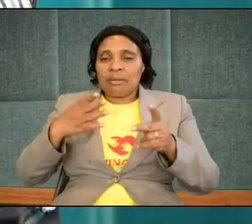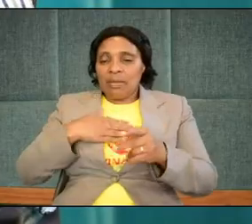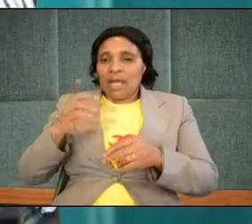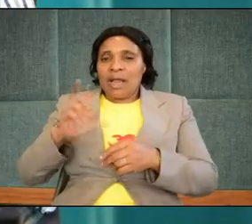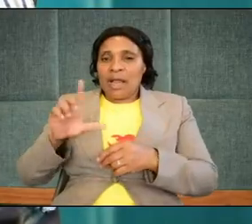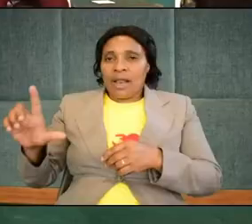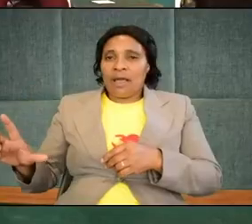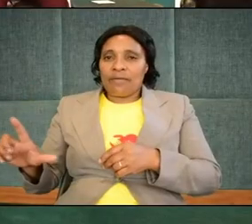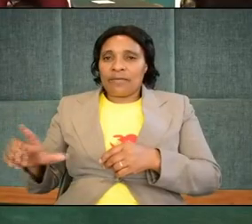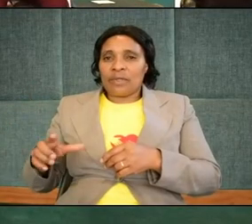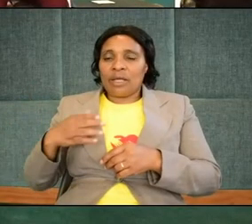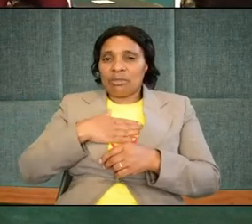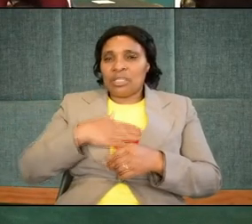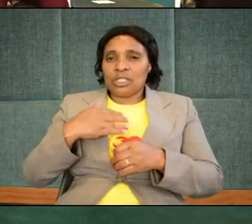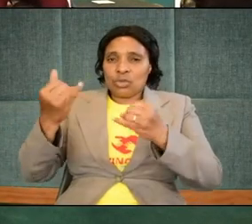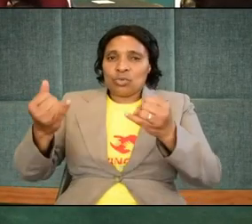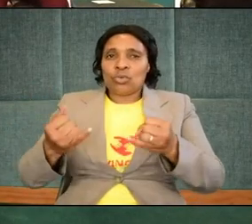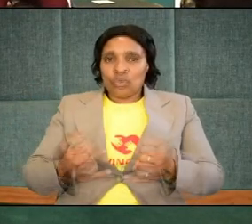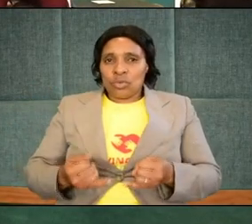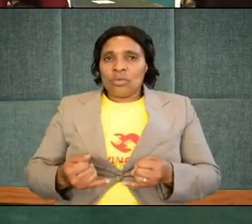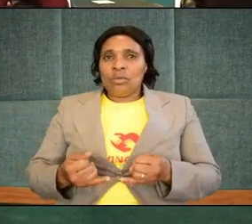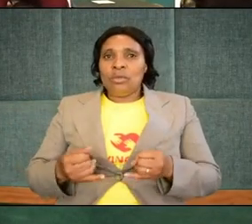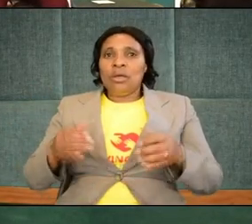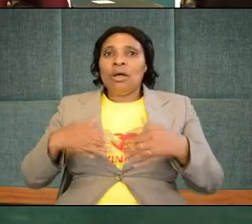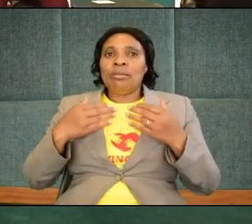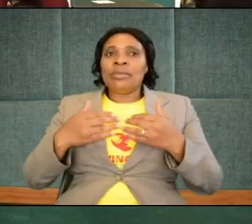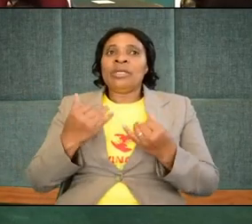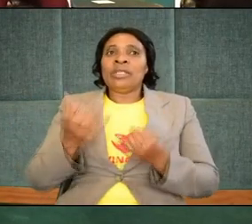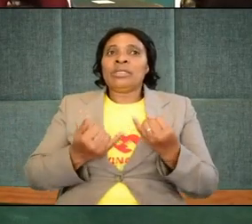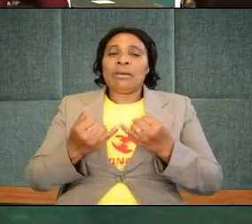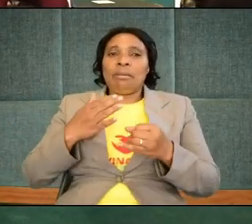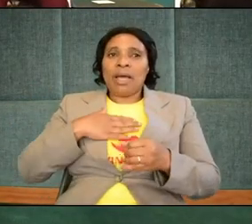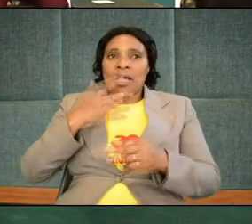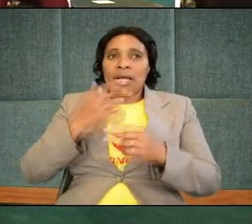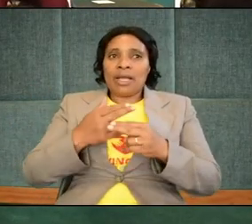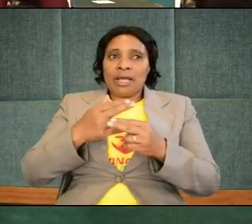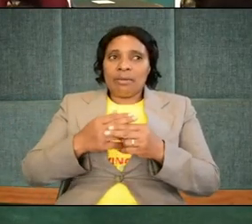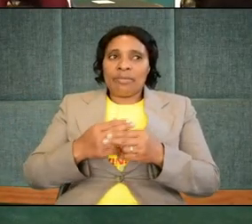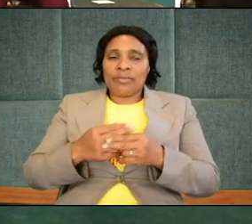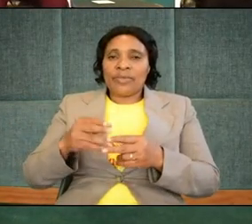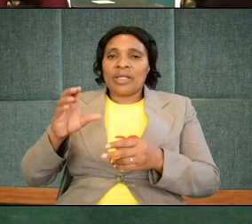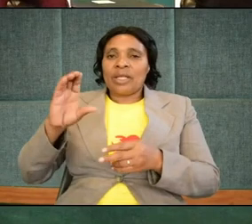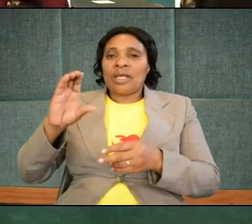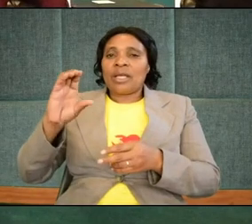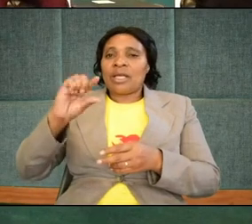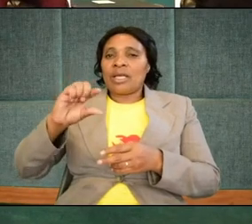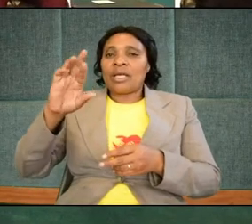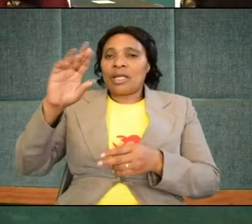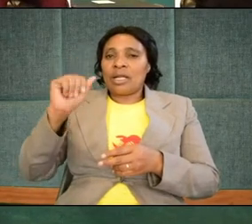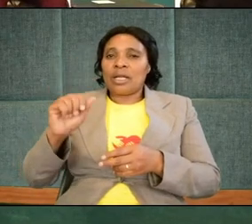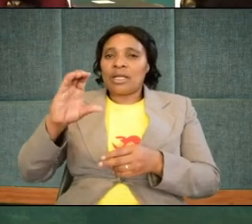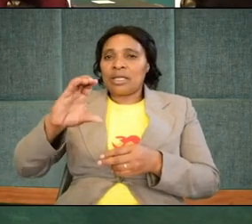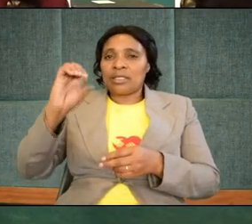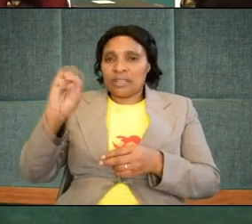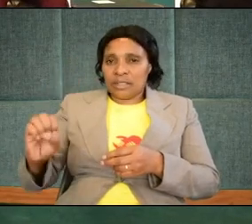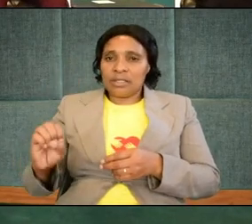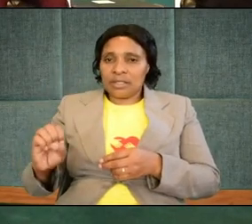left. Please introduce yourself. Happy Sabbath. My name is Grace Washeke, and I'm happy to be here today.